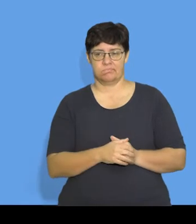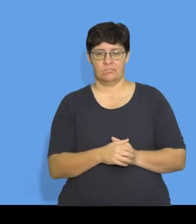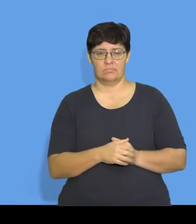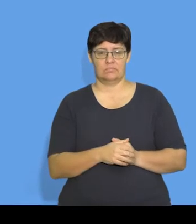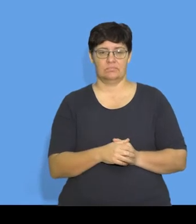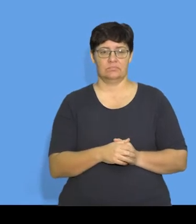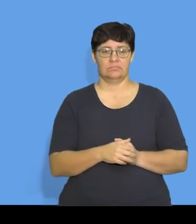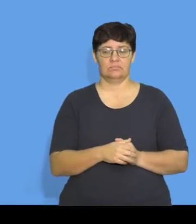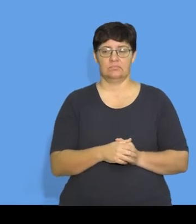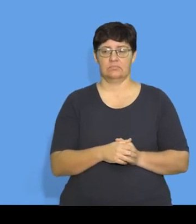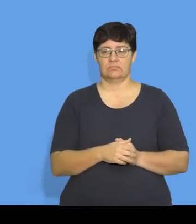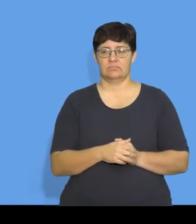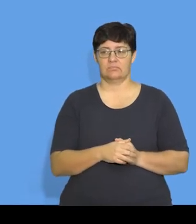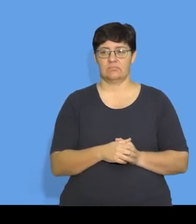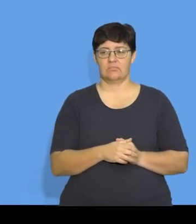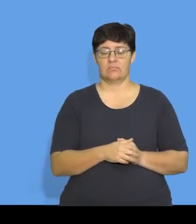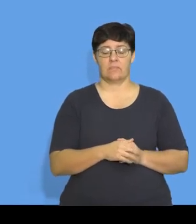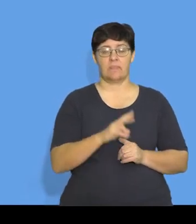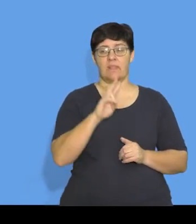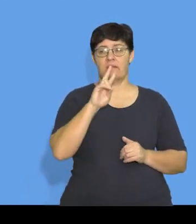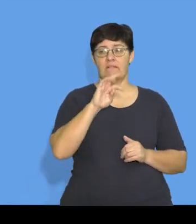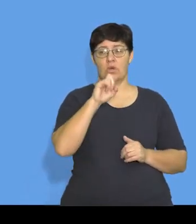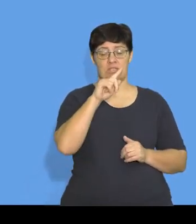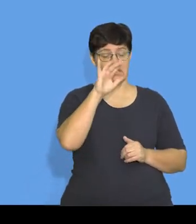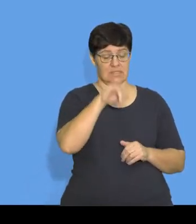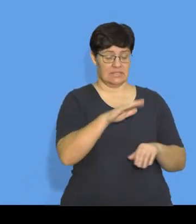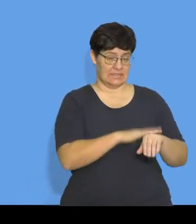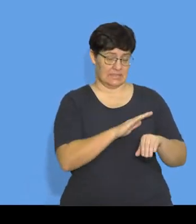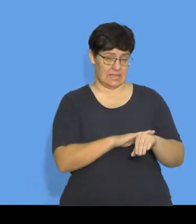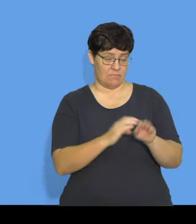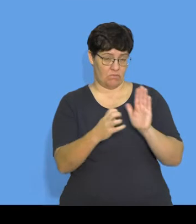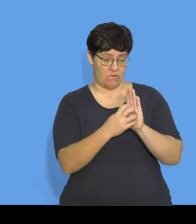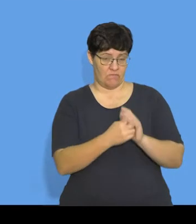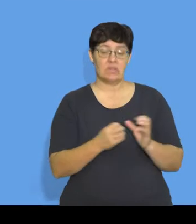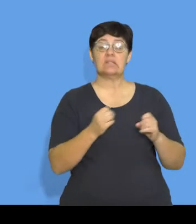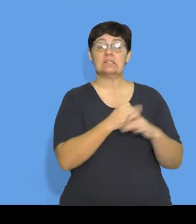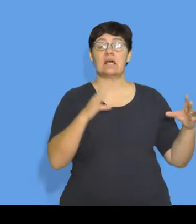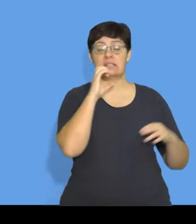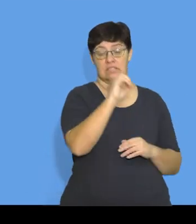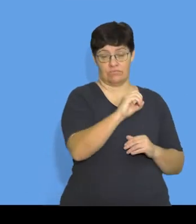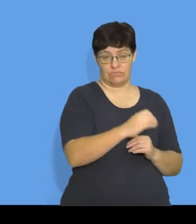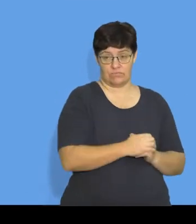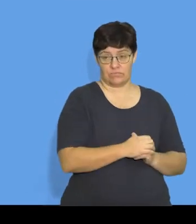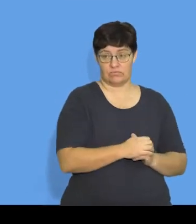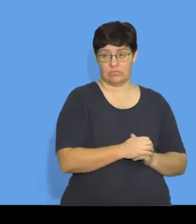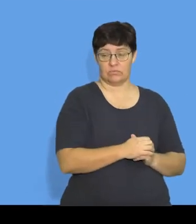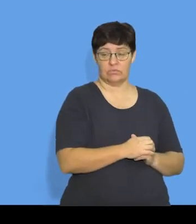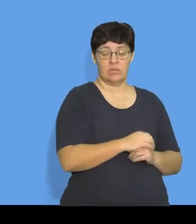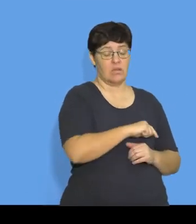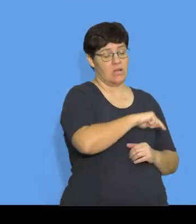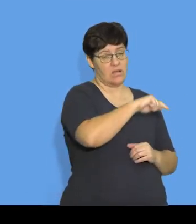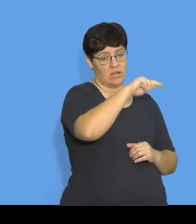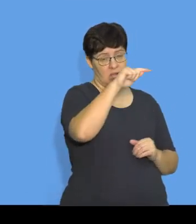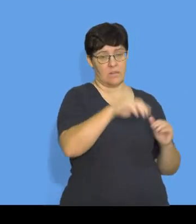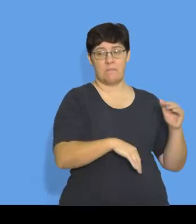My velocity time graph now changes. So it started at 0. We realized what its maximum height